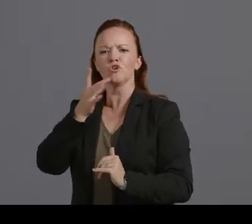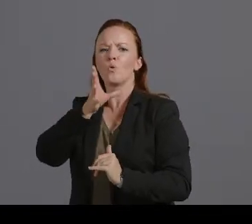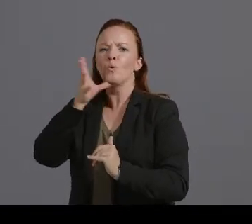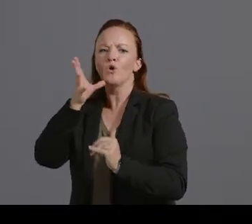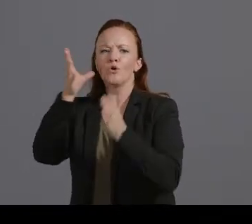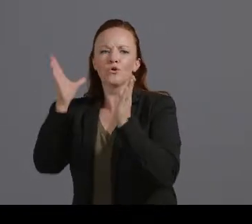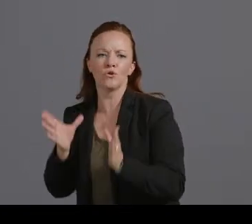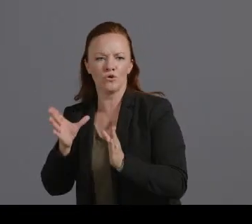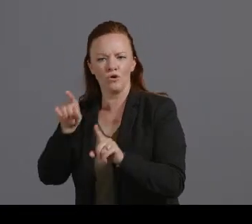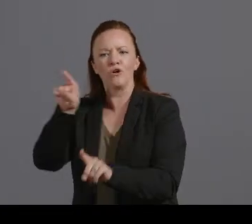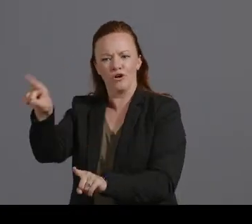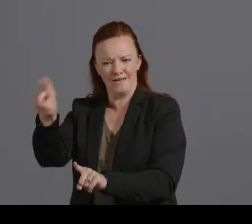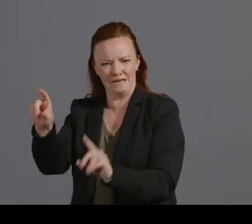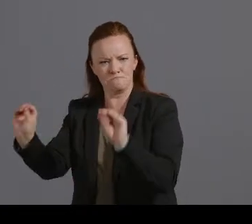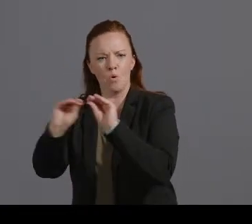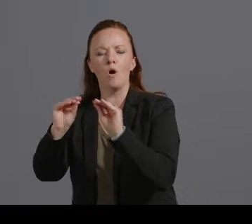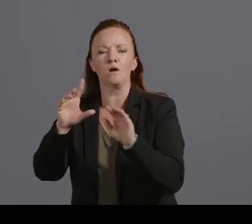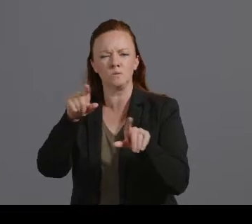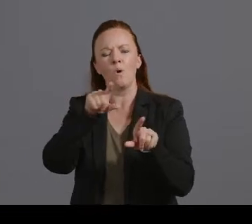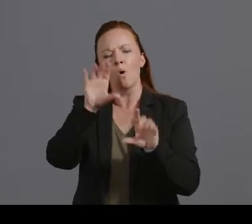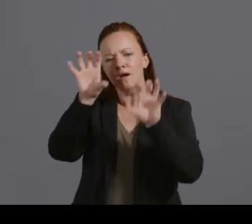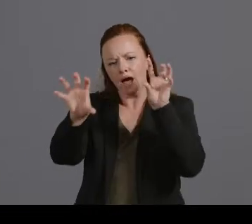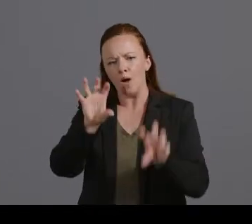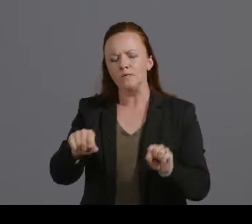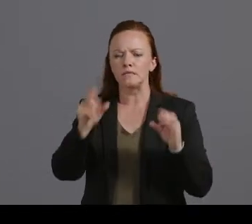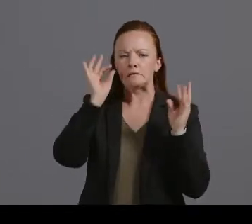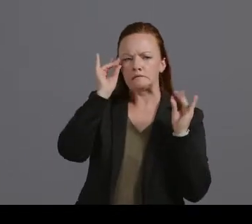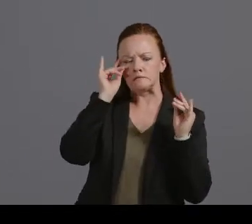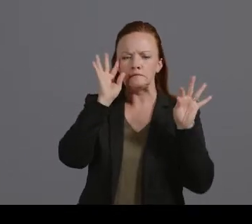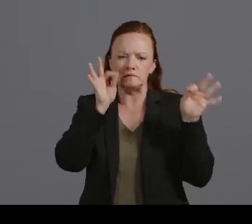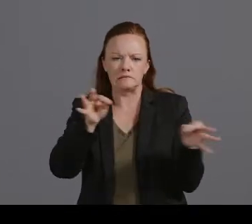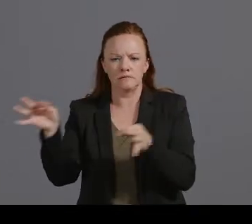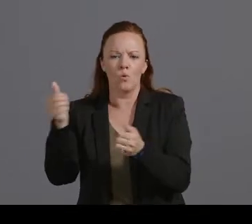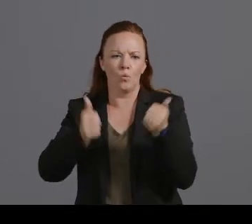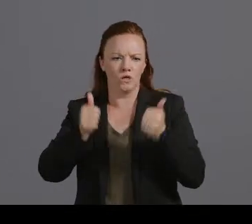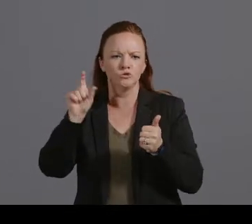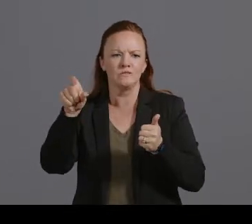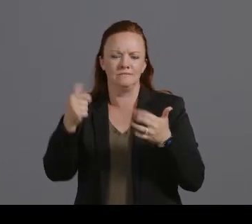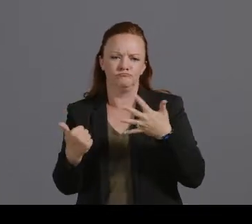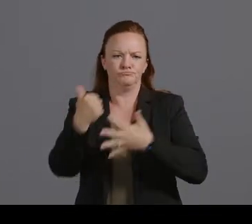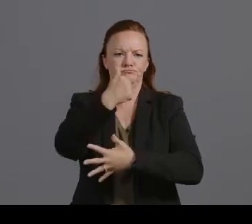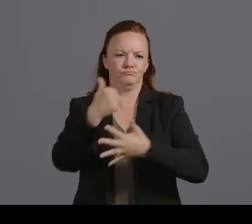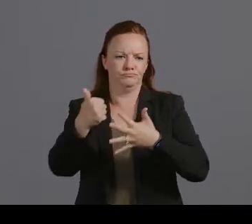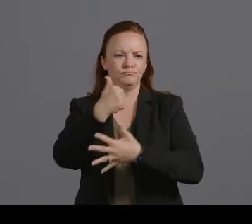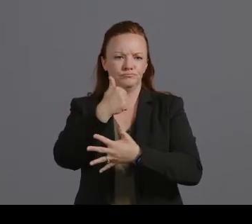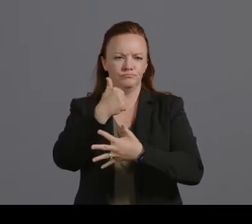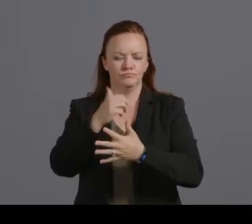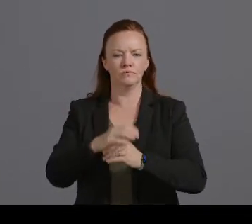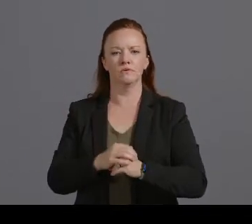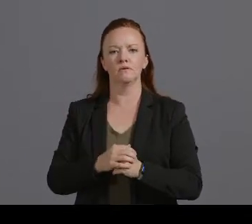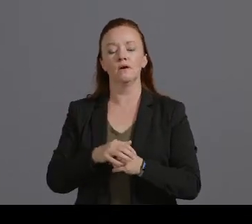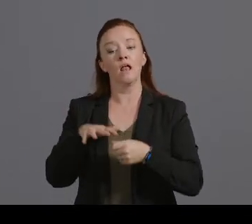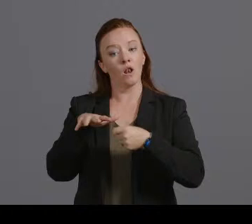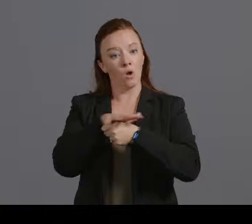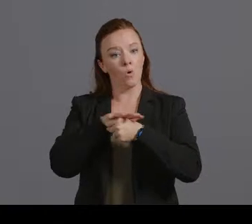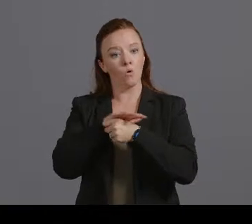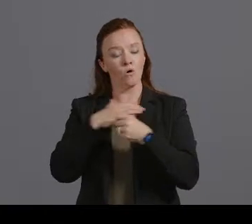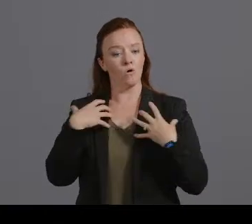there are different strategies that the counties can use to target those essential workers. They could use prioritization by the local health